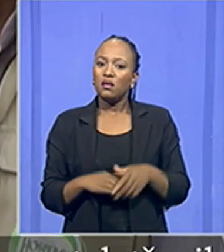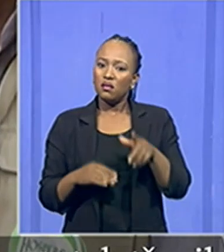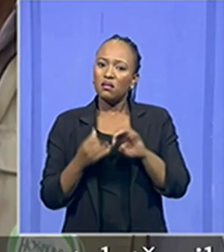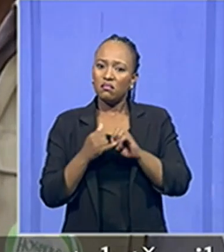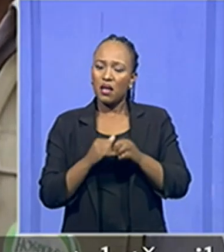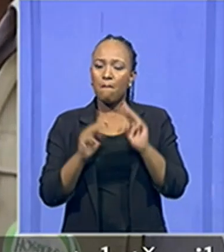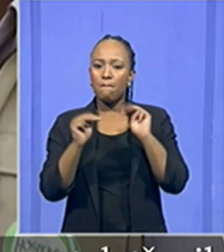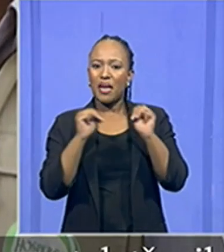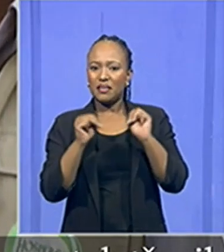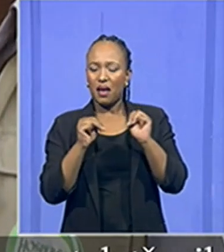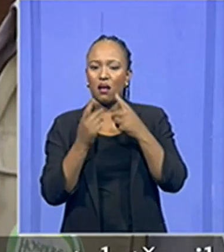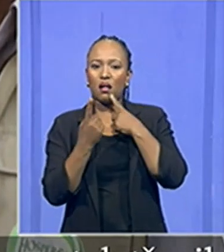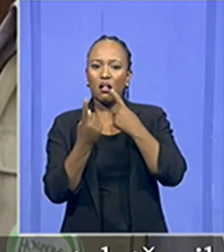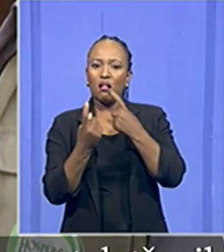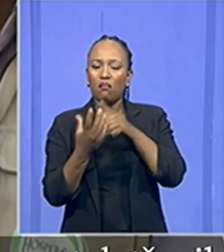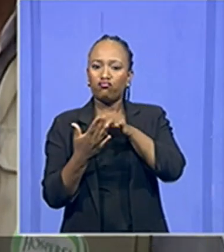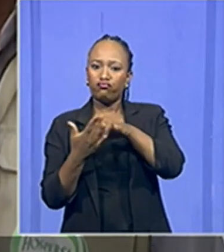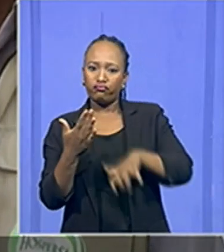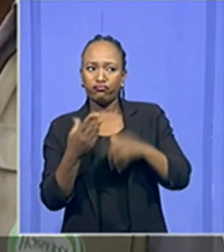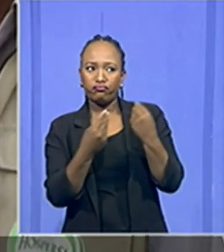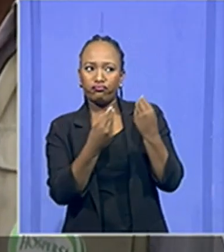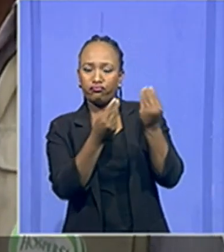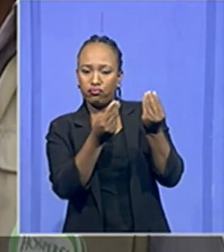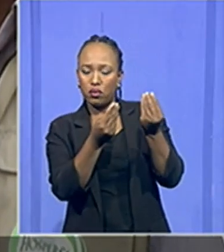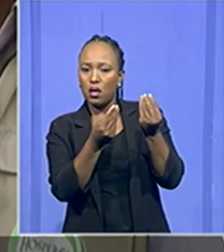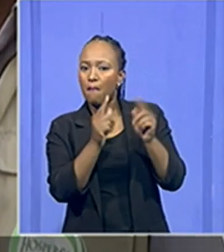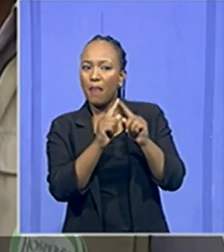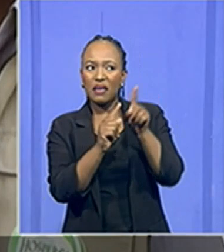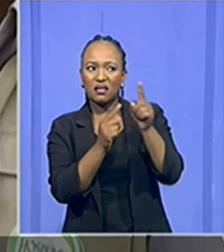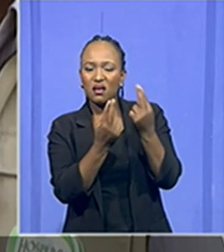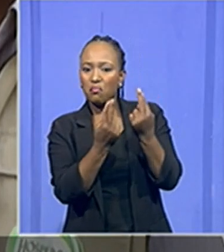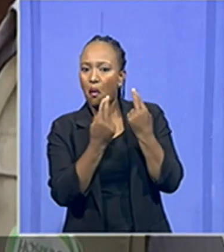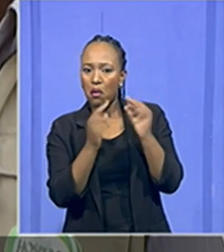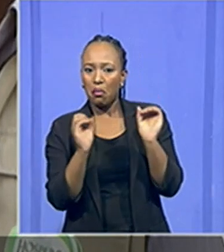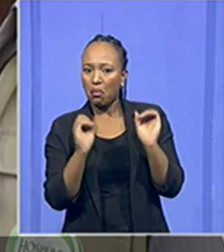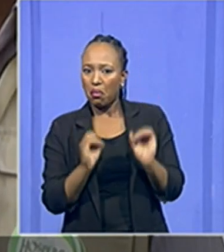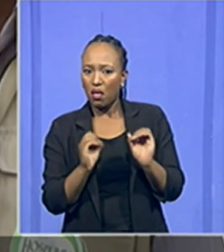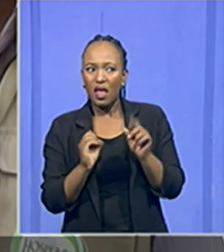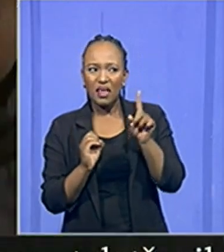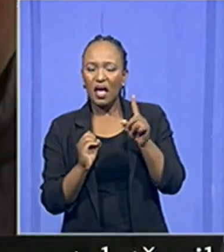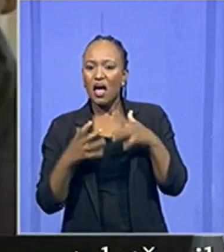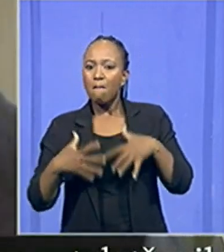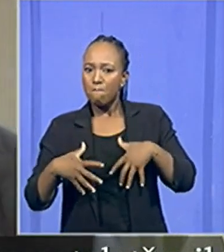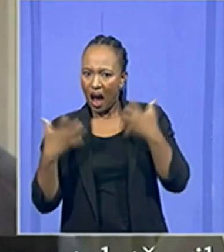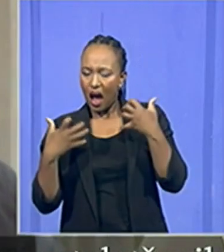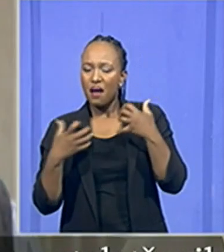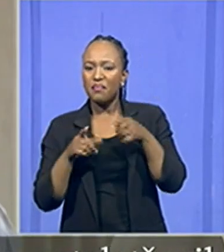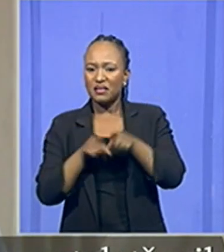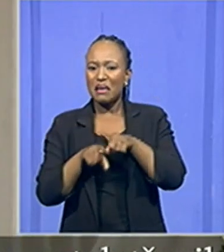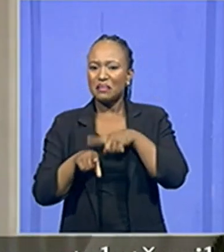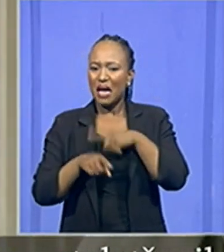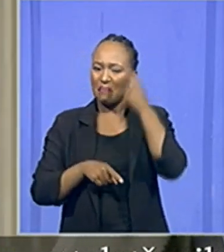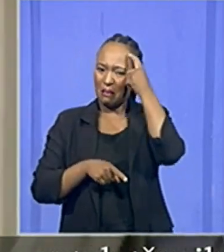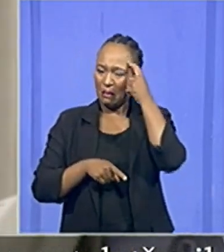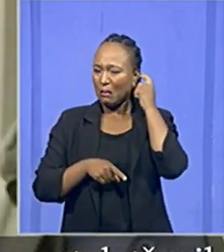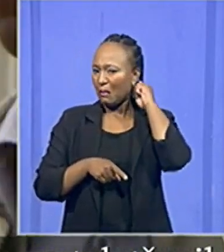grievance, and that grievance was not responded to up until today. So they are angry, traumatized at the very same time. Go ya le ka Union kgoro